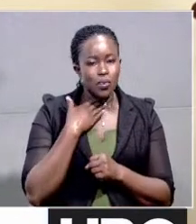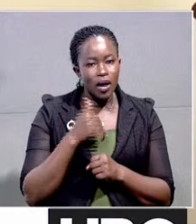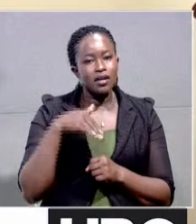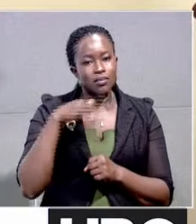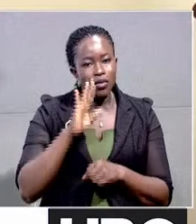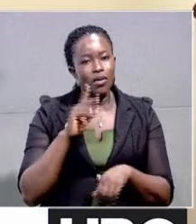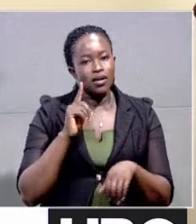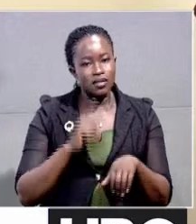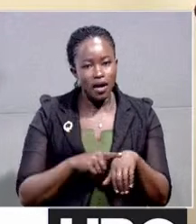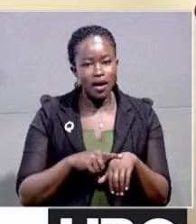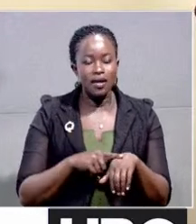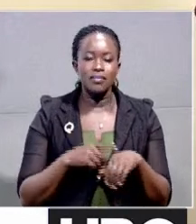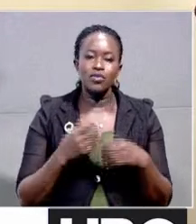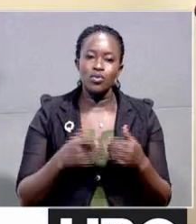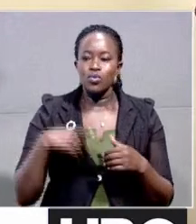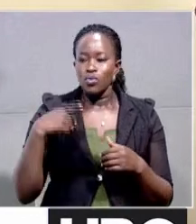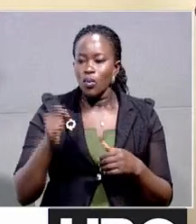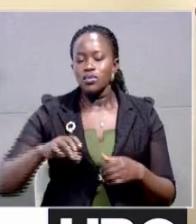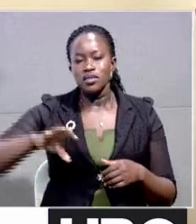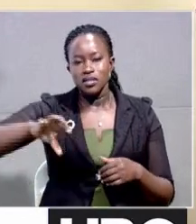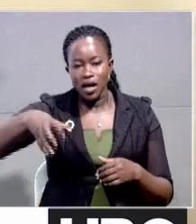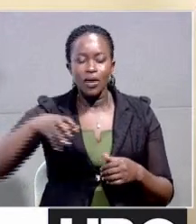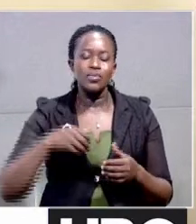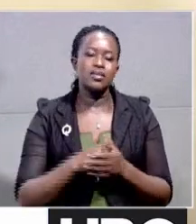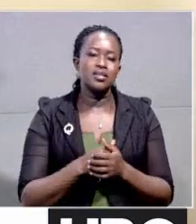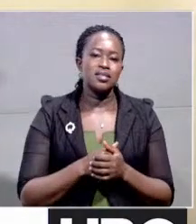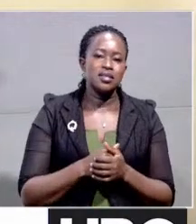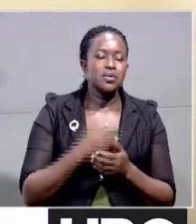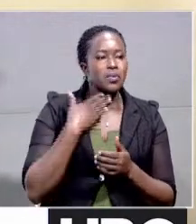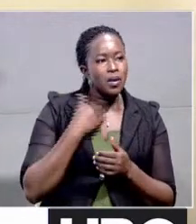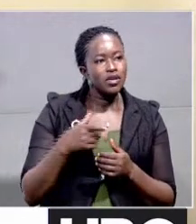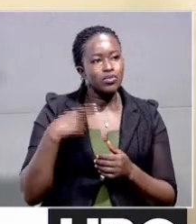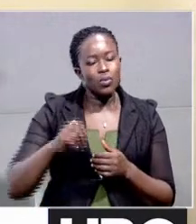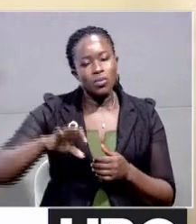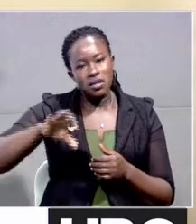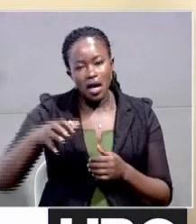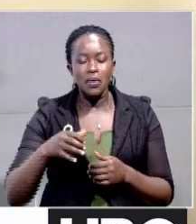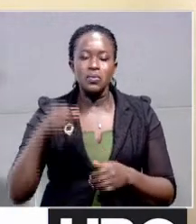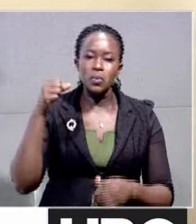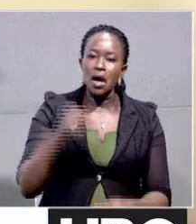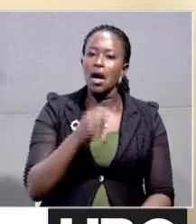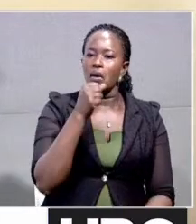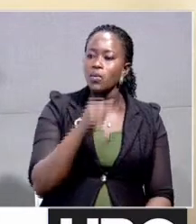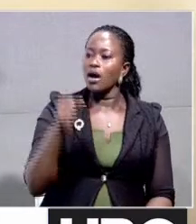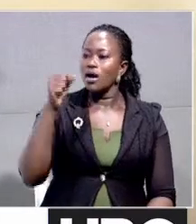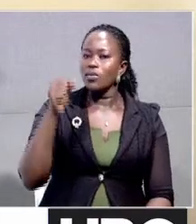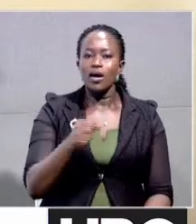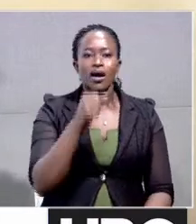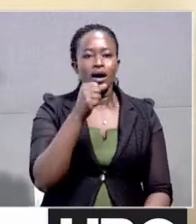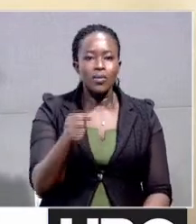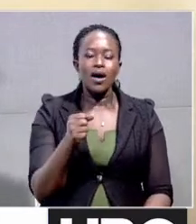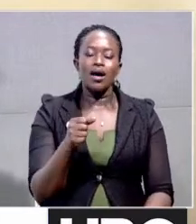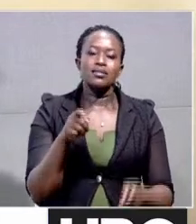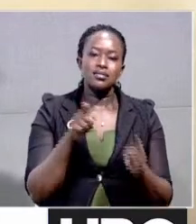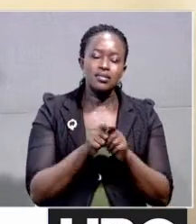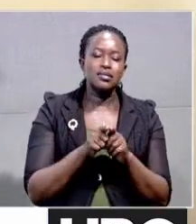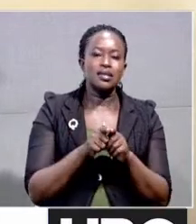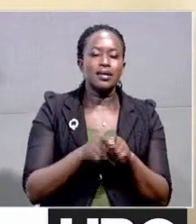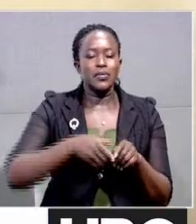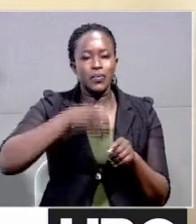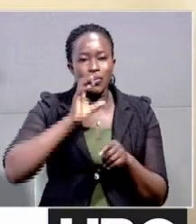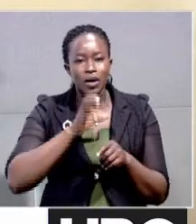time at the trading centers, in the towns, moving about, drinking early in the